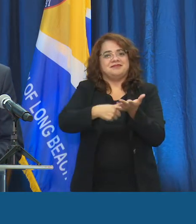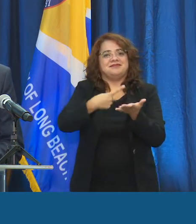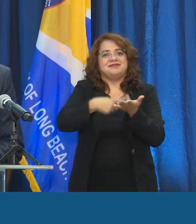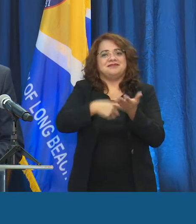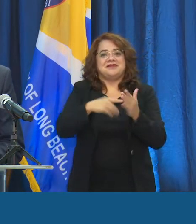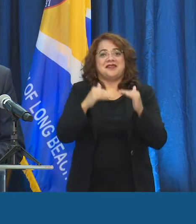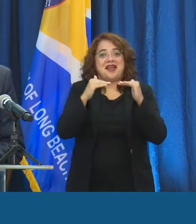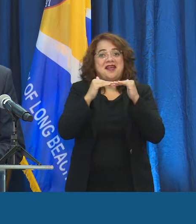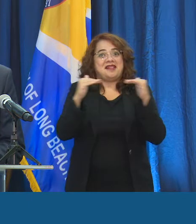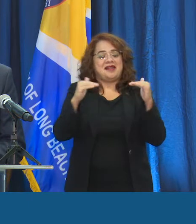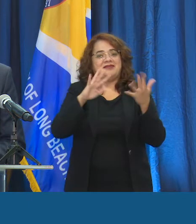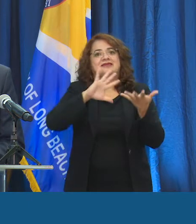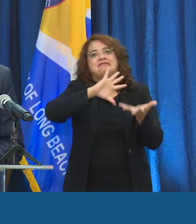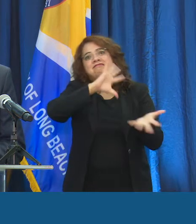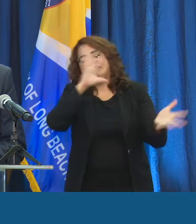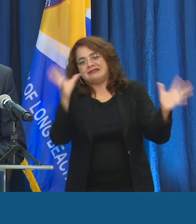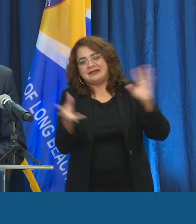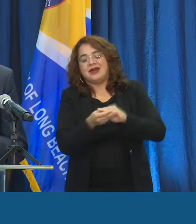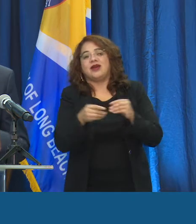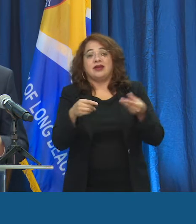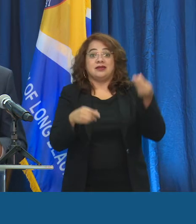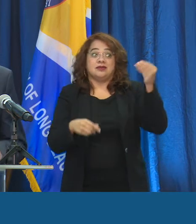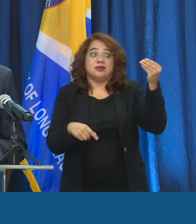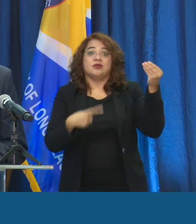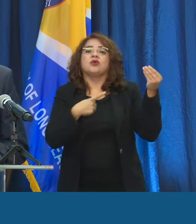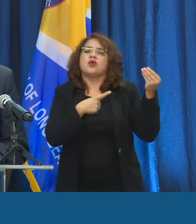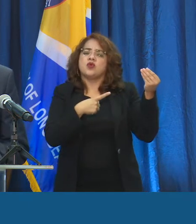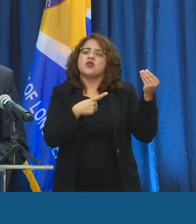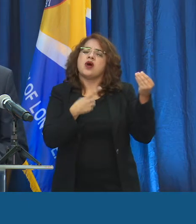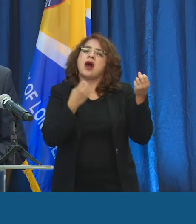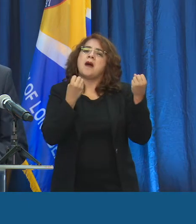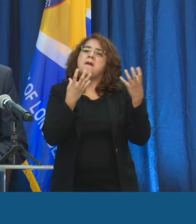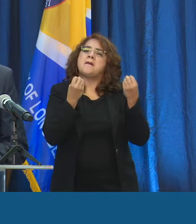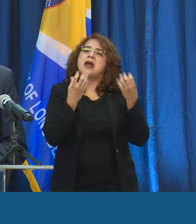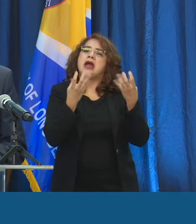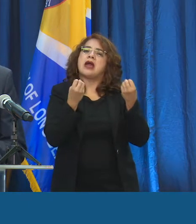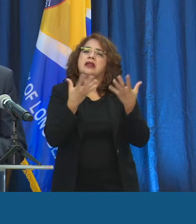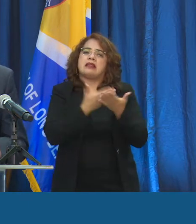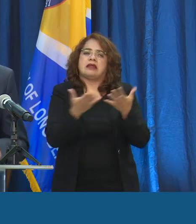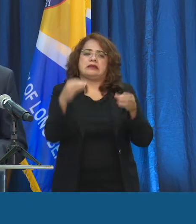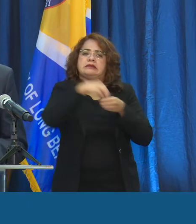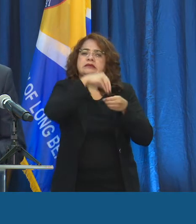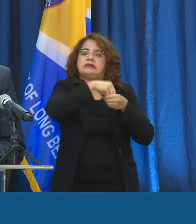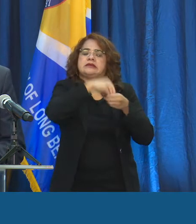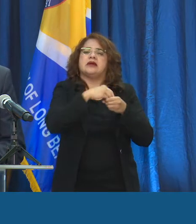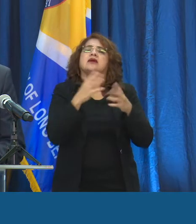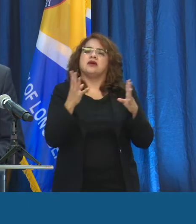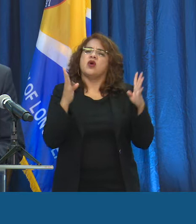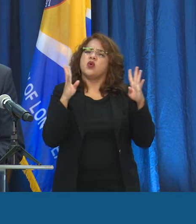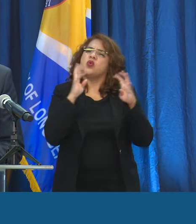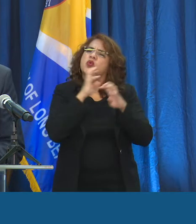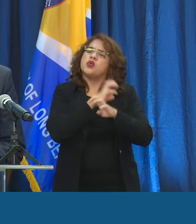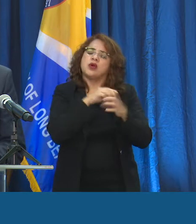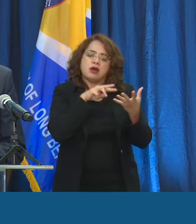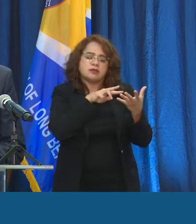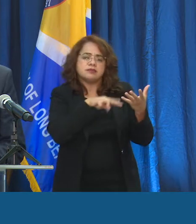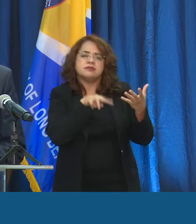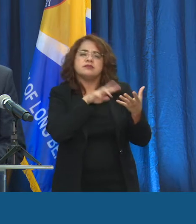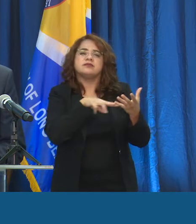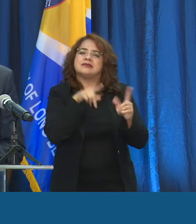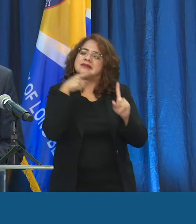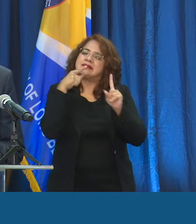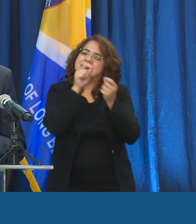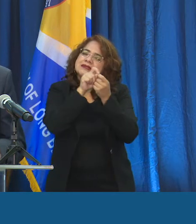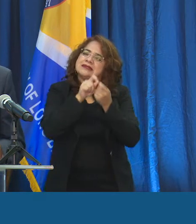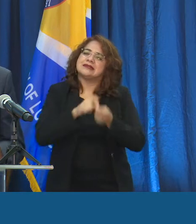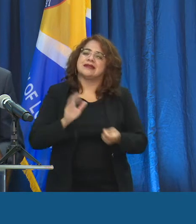This is a very complex document. We are a very complex city, so there is a lot that I have to cover about kind of the more specifics